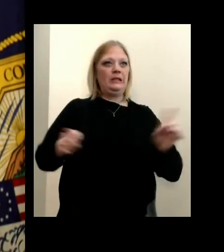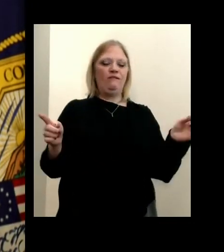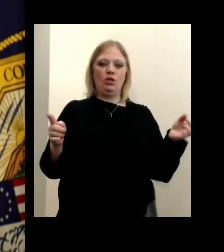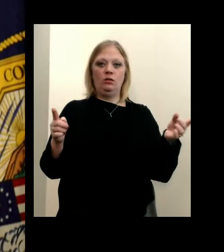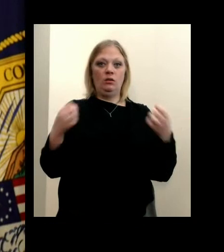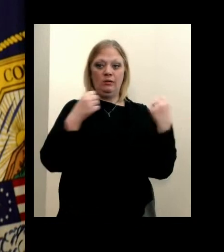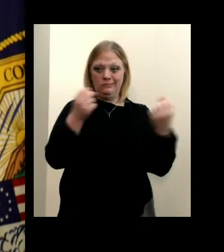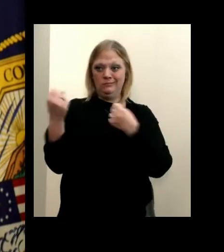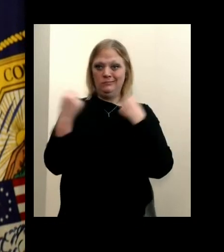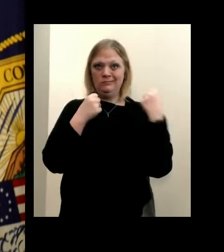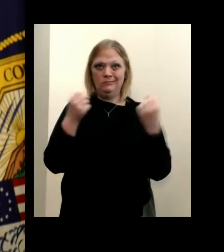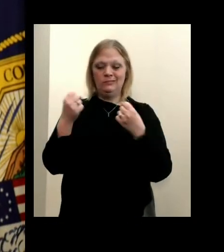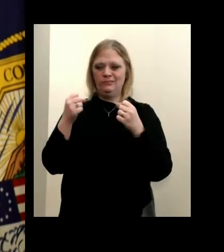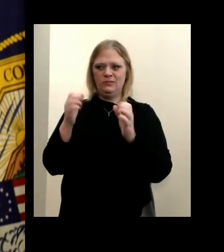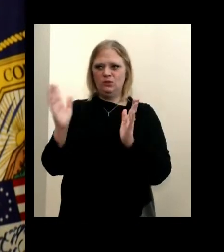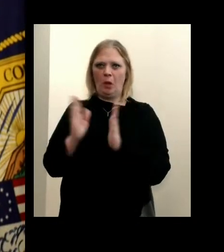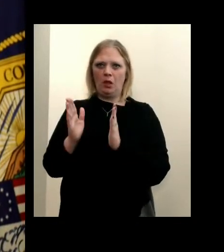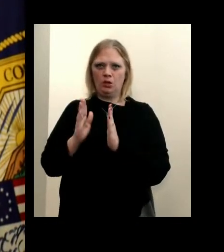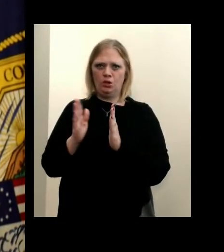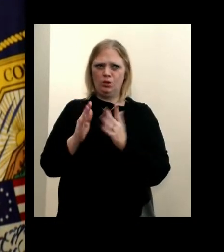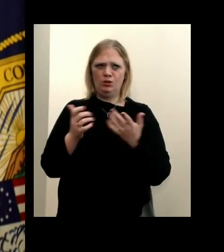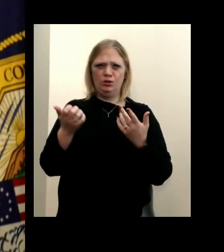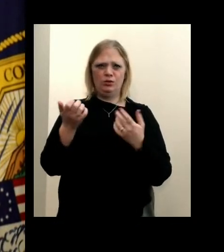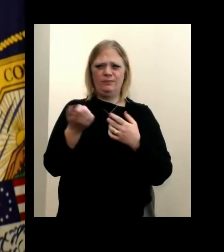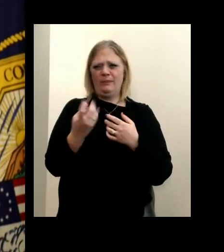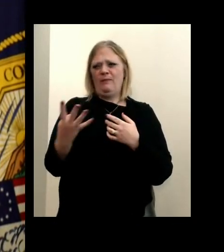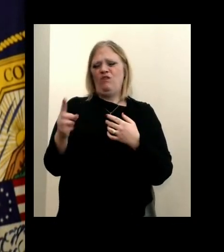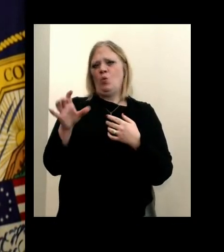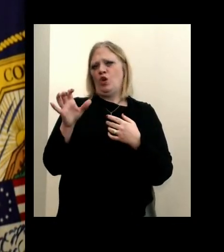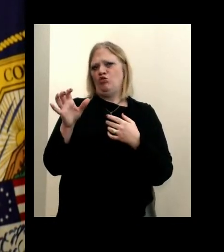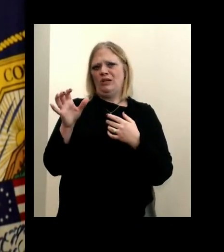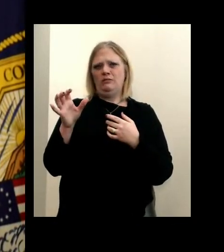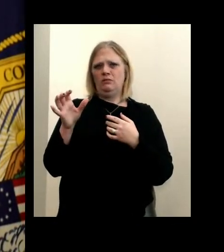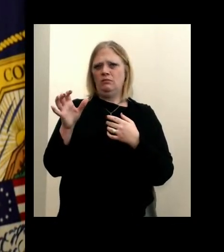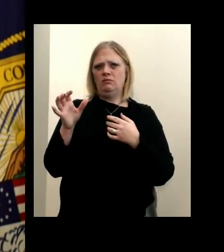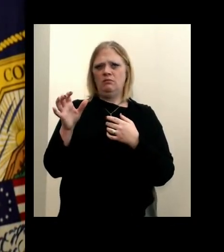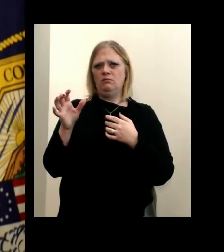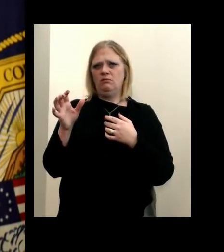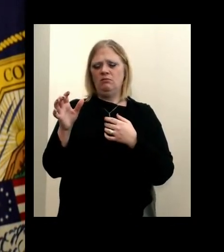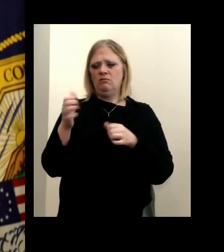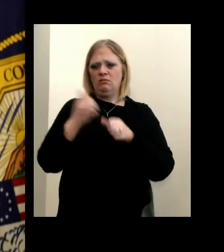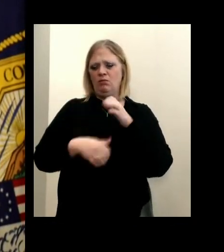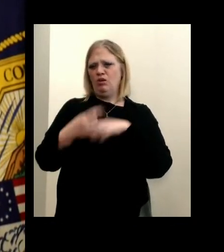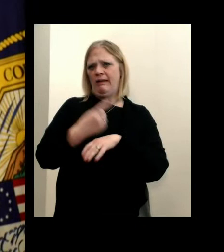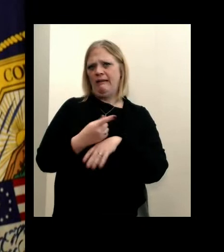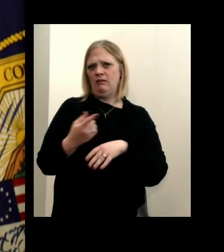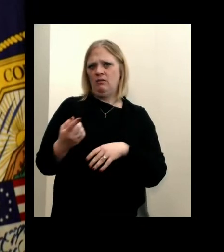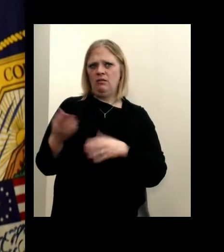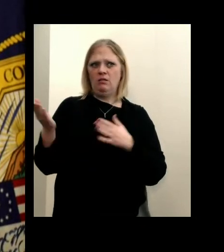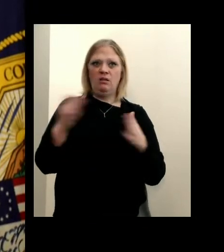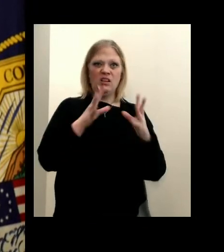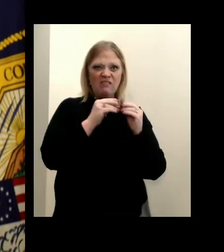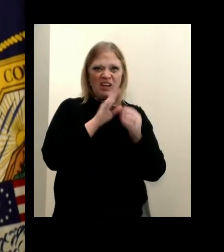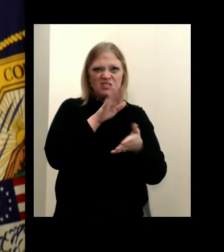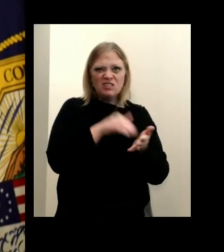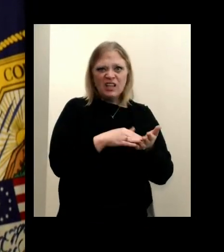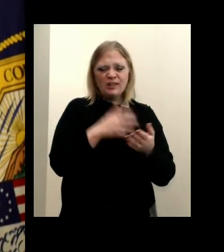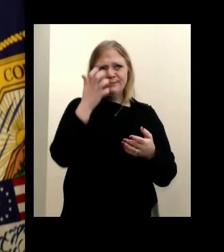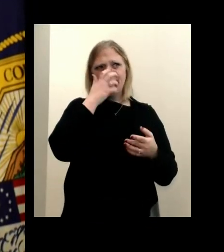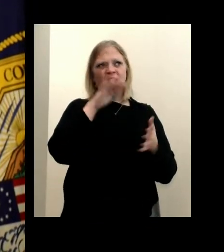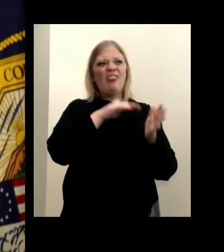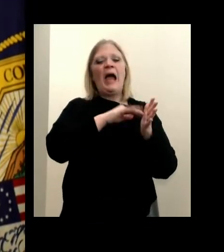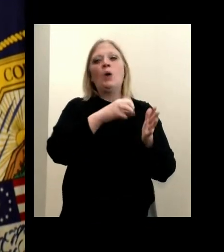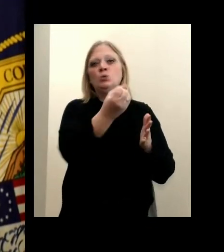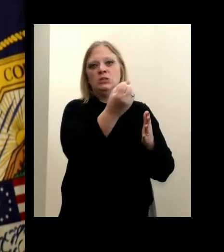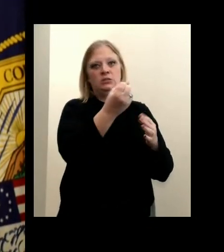smaller. I mean, we're talking about a couple hundred per day. The convention center could be thousands per